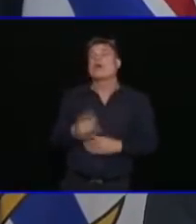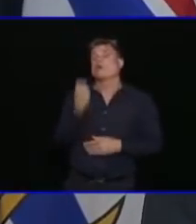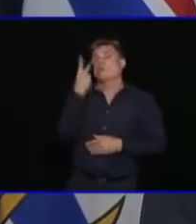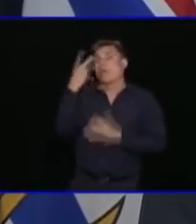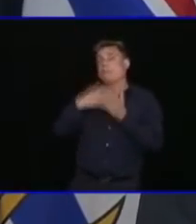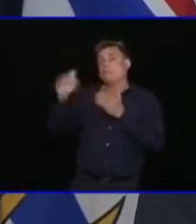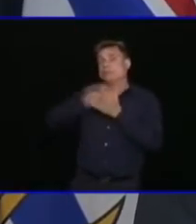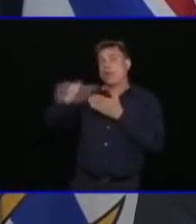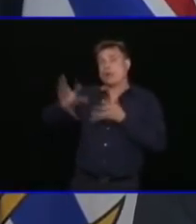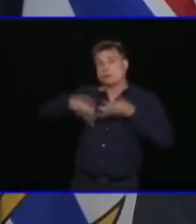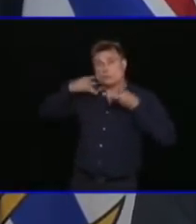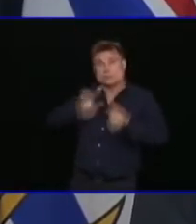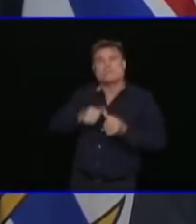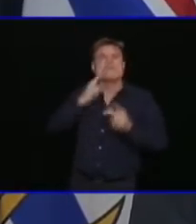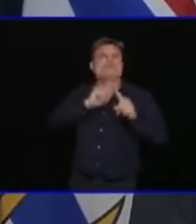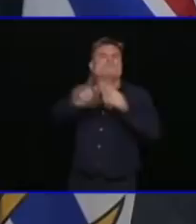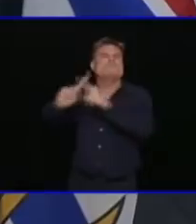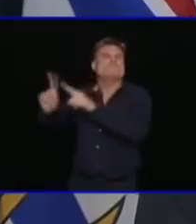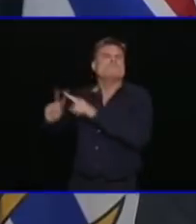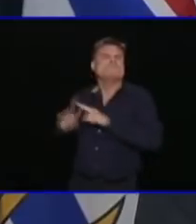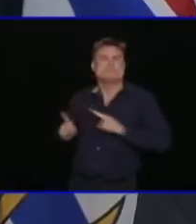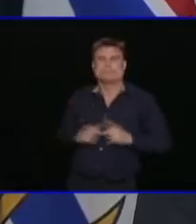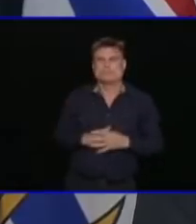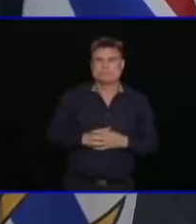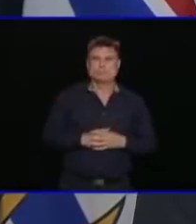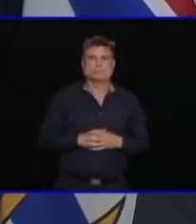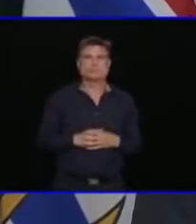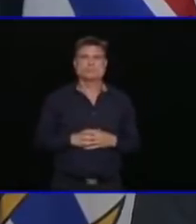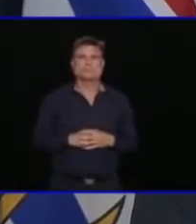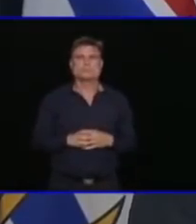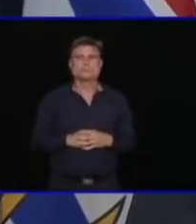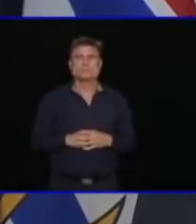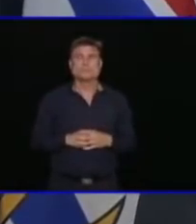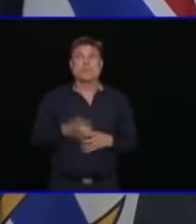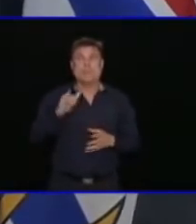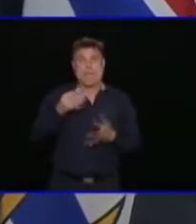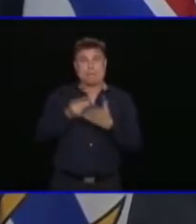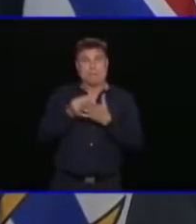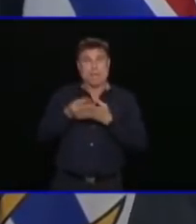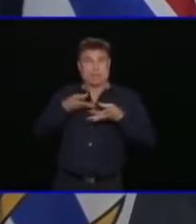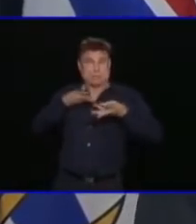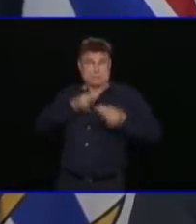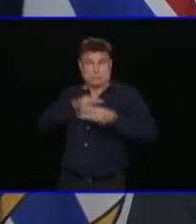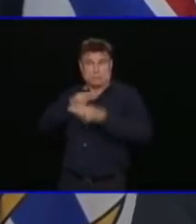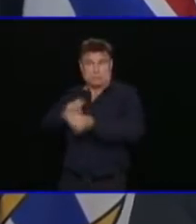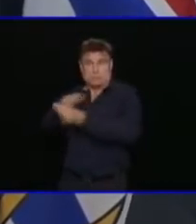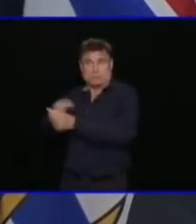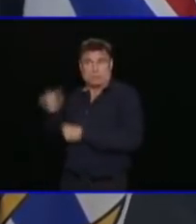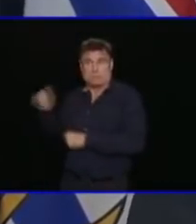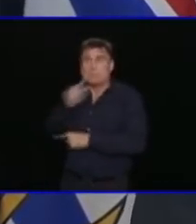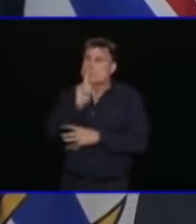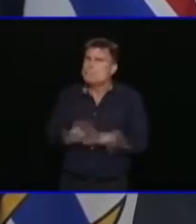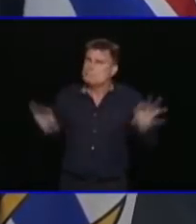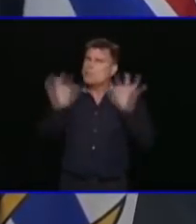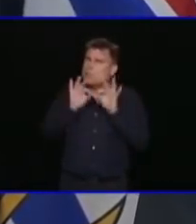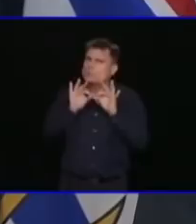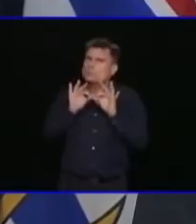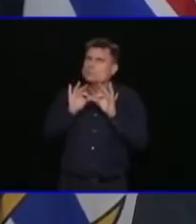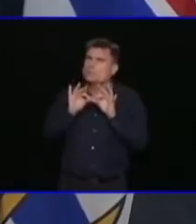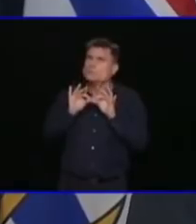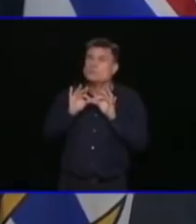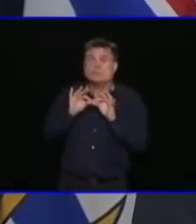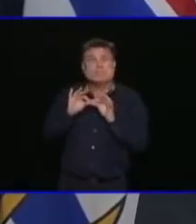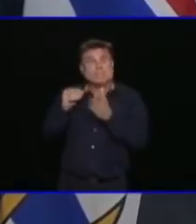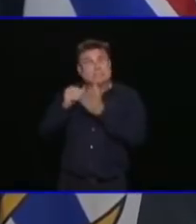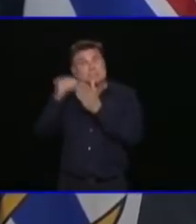our healthcare workers, it was money well spent, but it was expensive. Over the next 6 to 9 months, we will